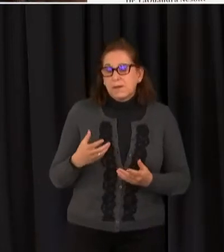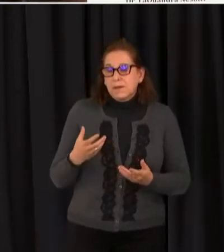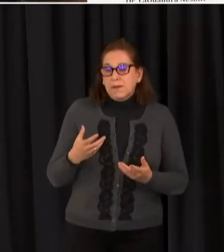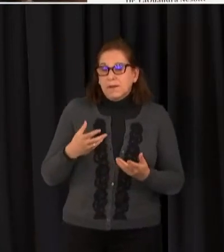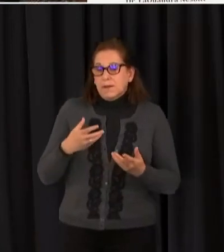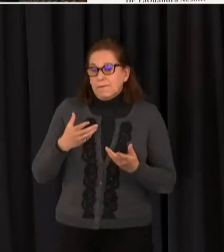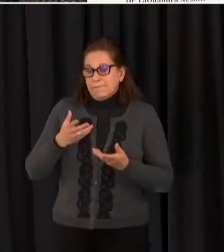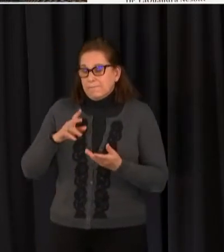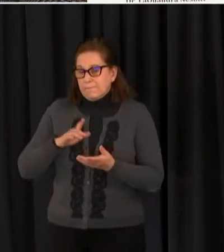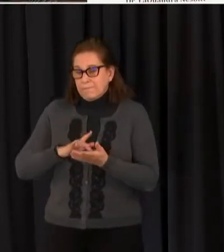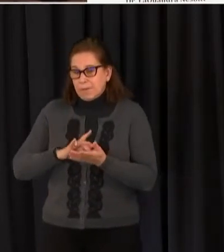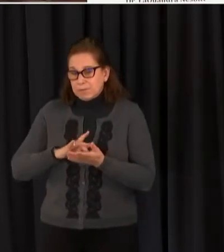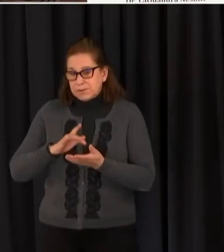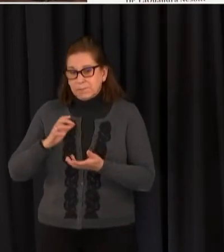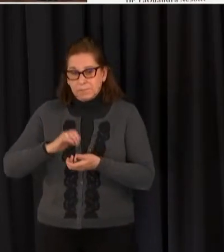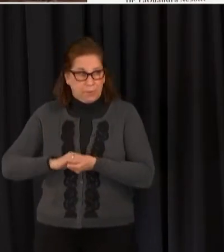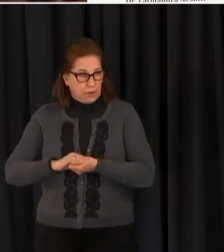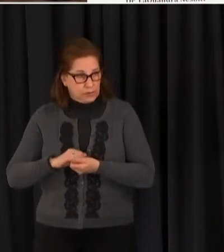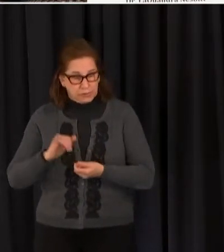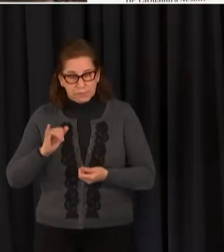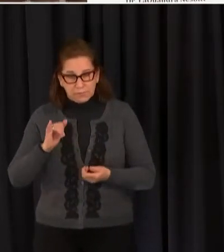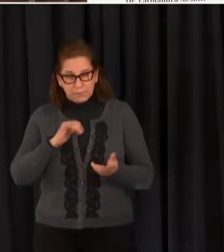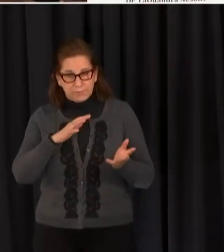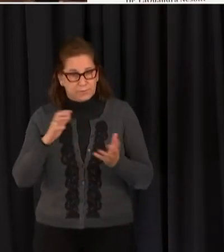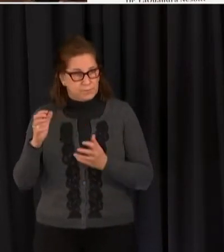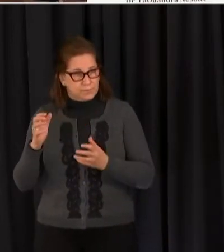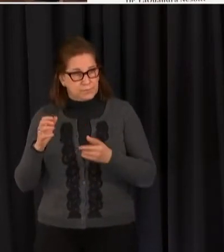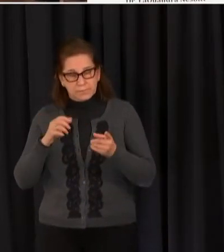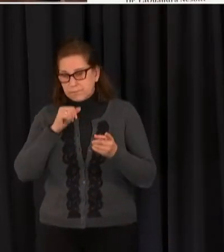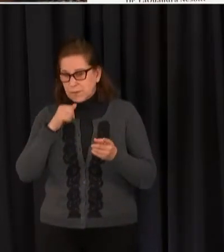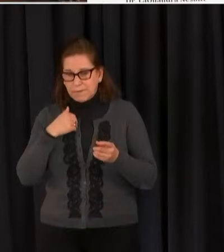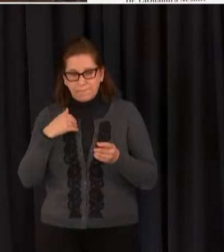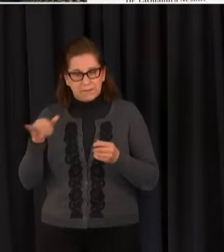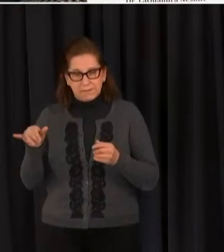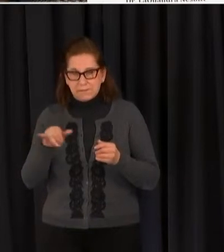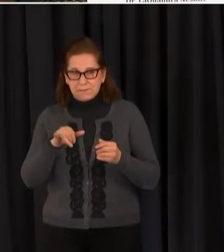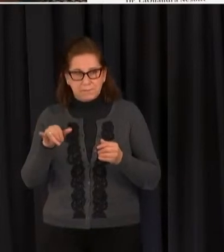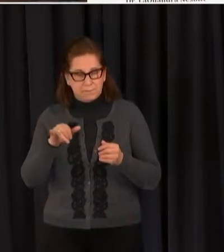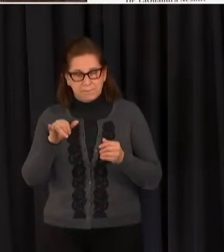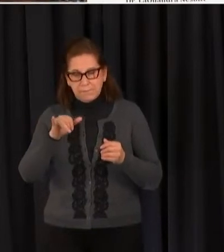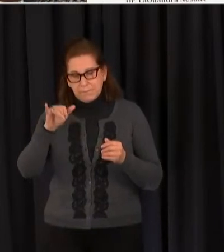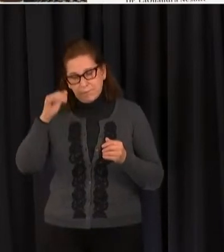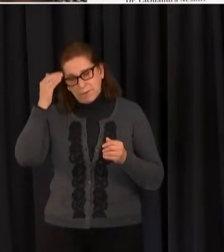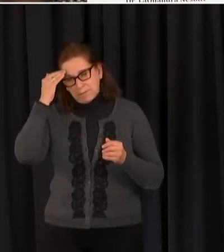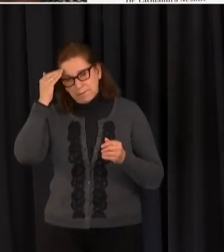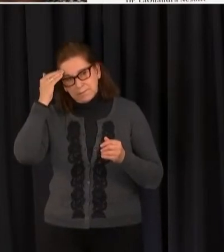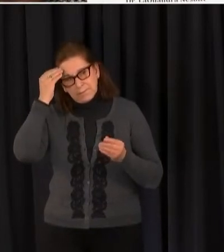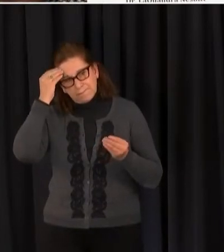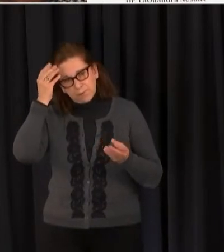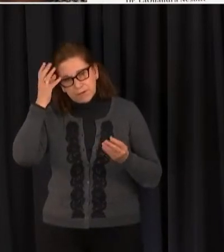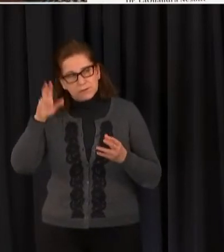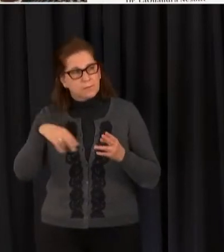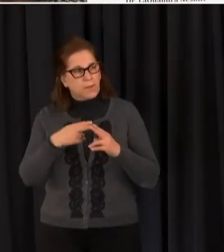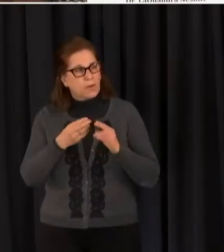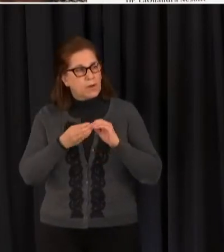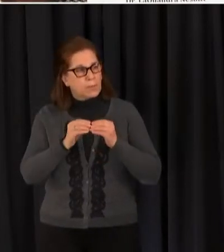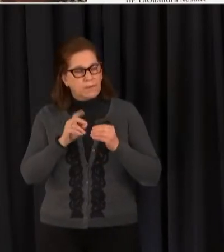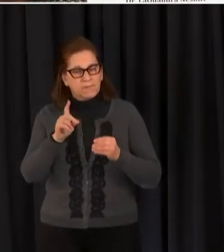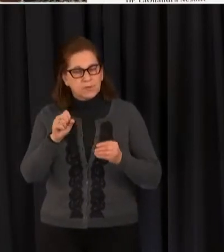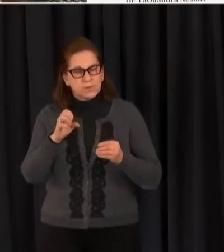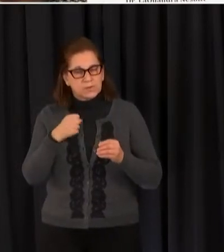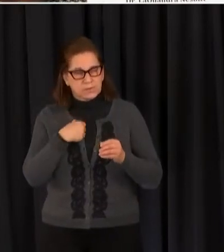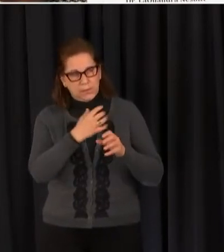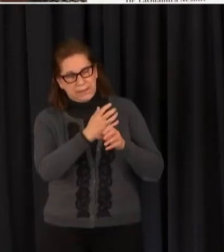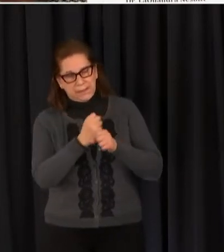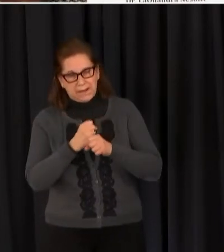federal entities, we do not have the same level of awareness of the number of doses they are receiving that comes into the district,